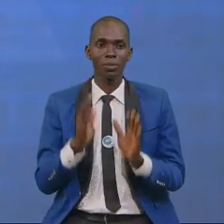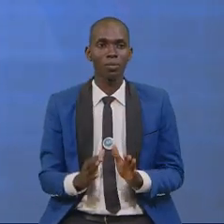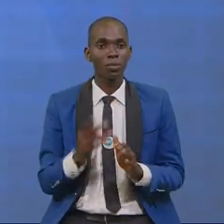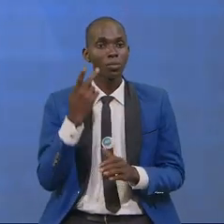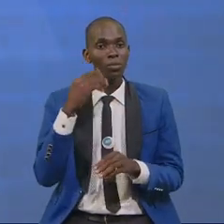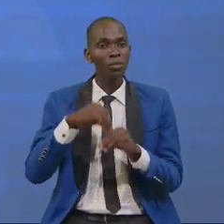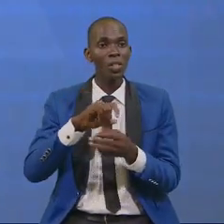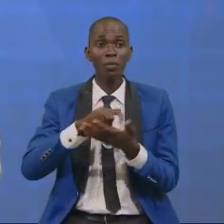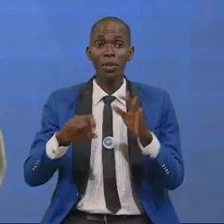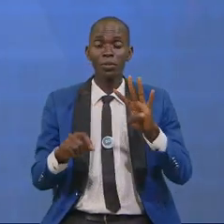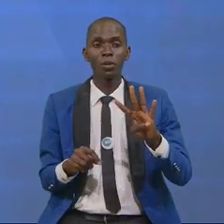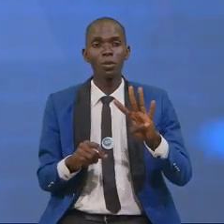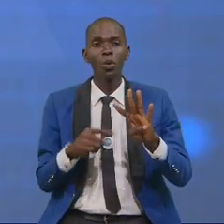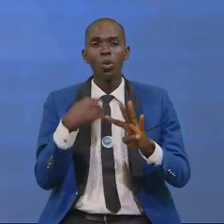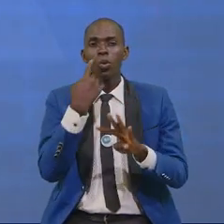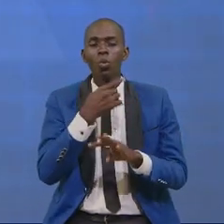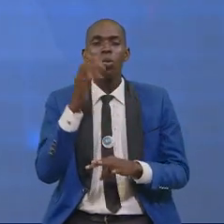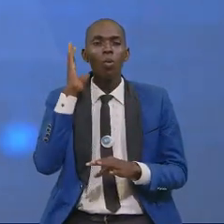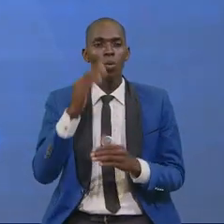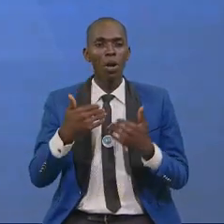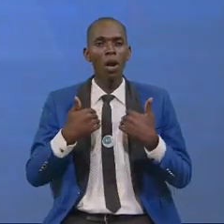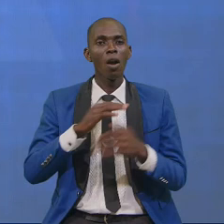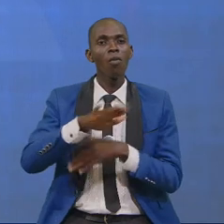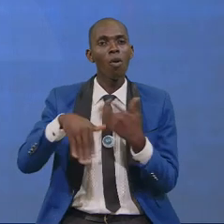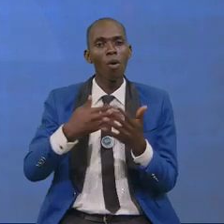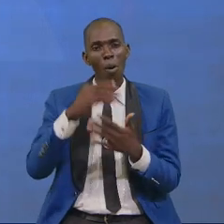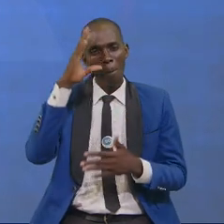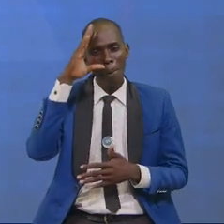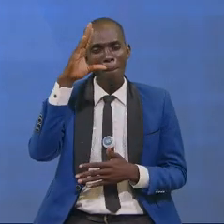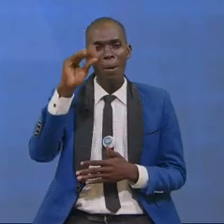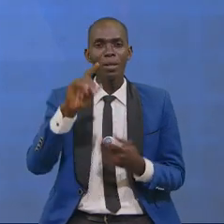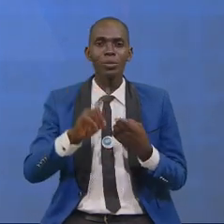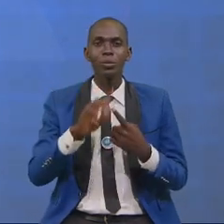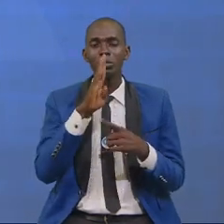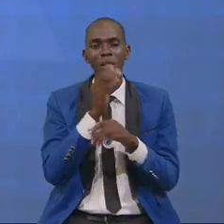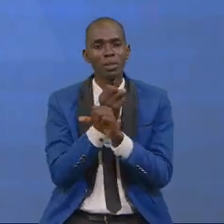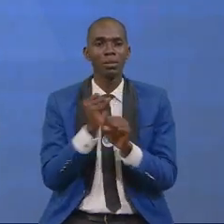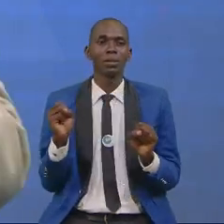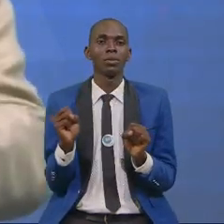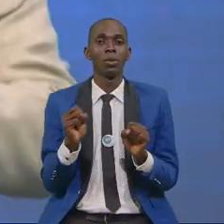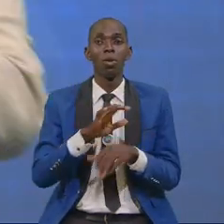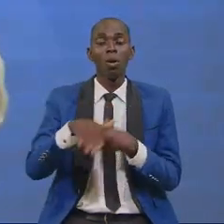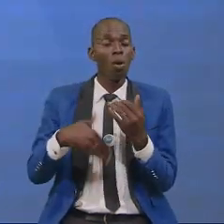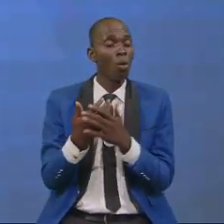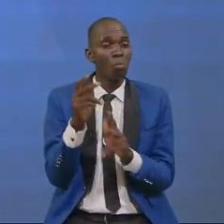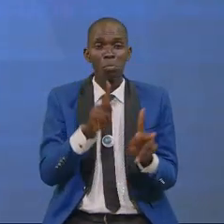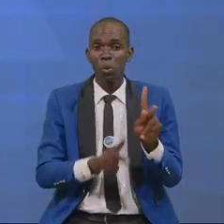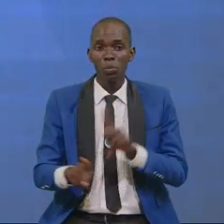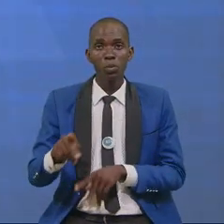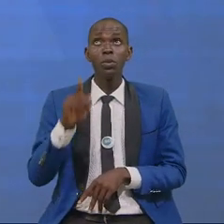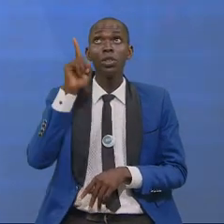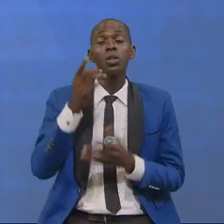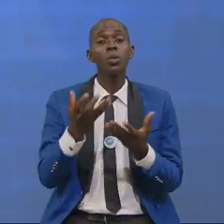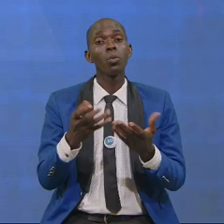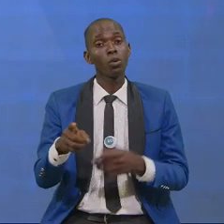4. It says, who will have all men to be saved. All men. He wants you saved.